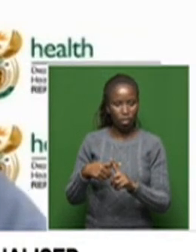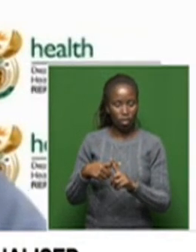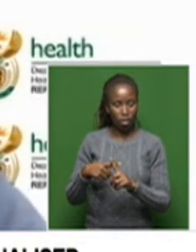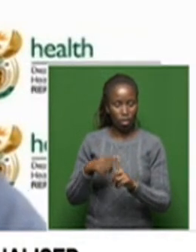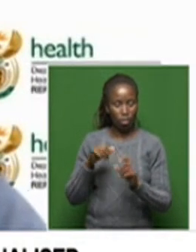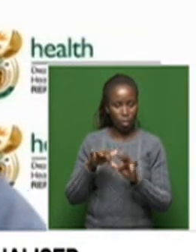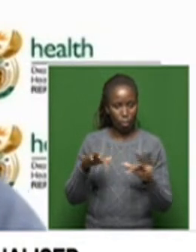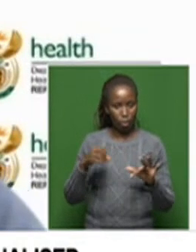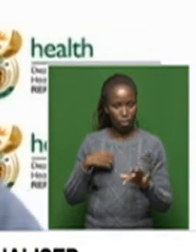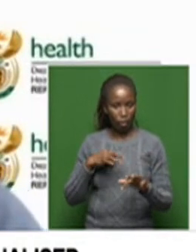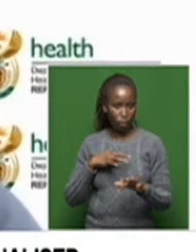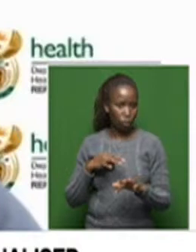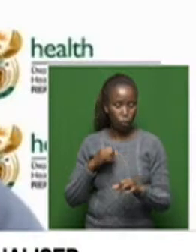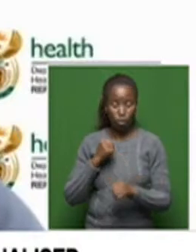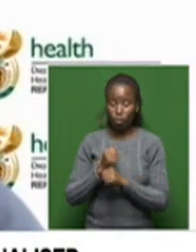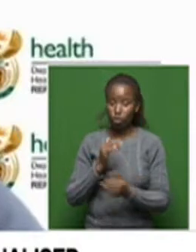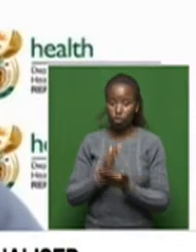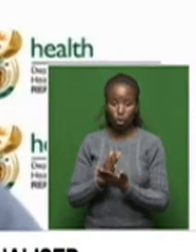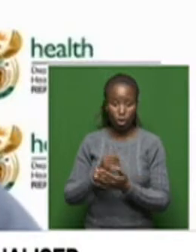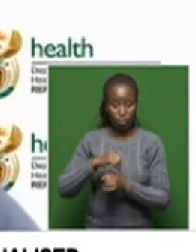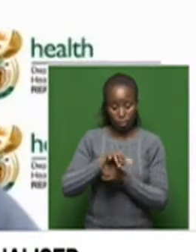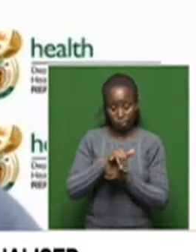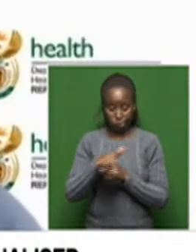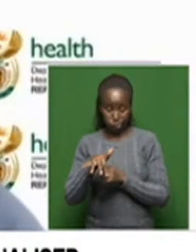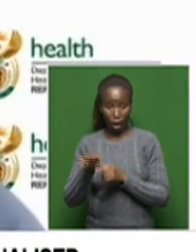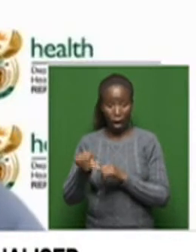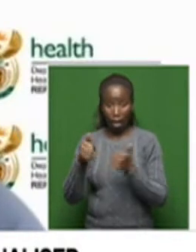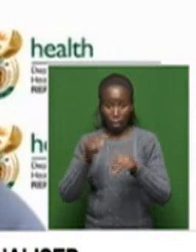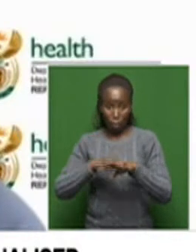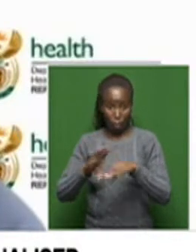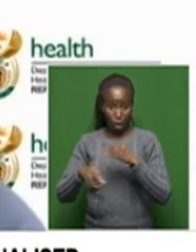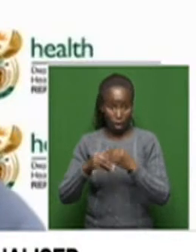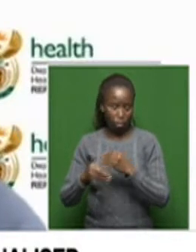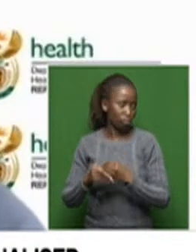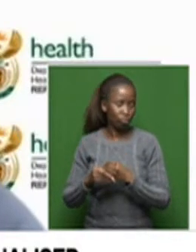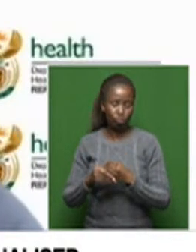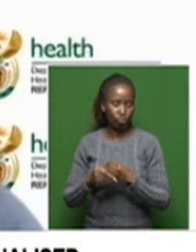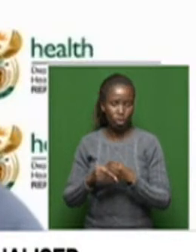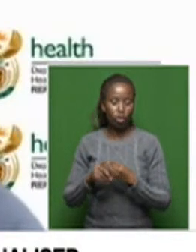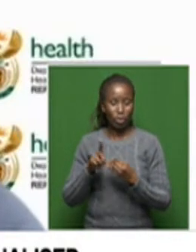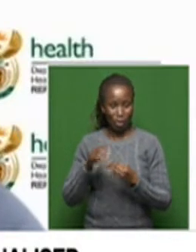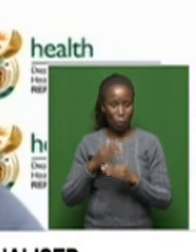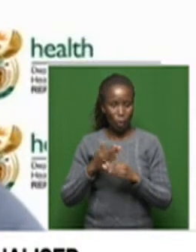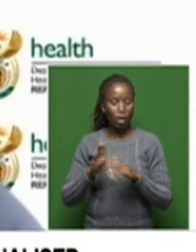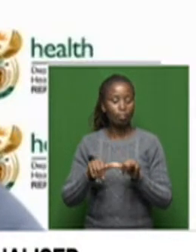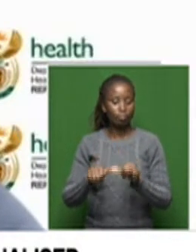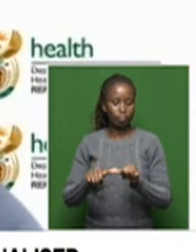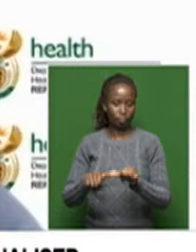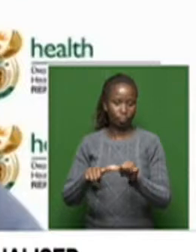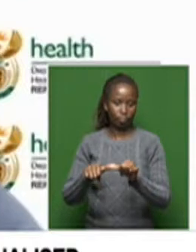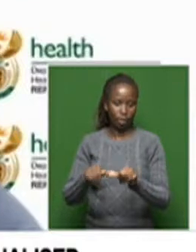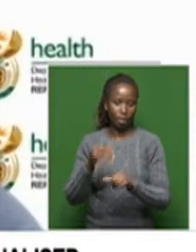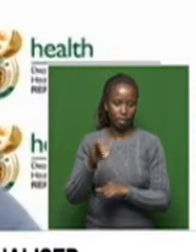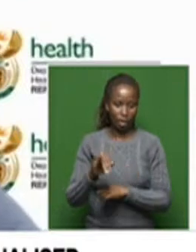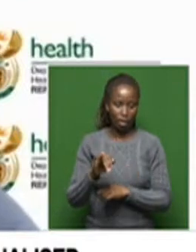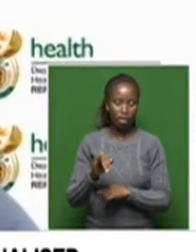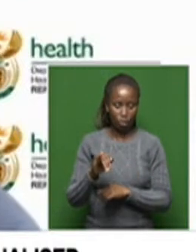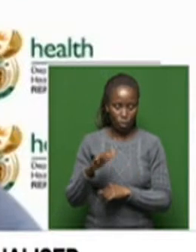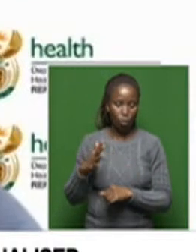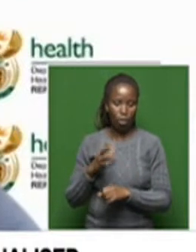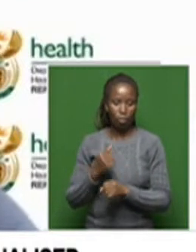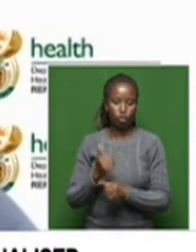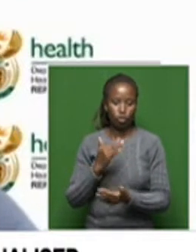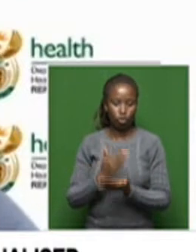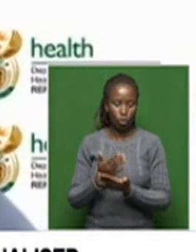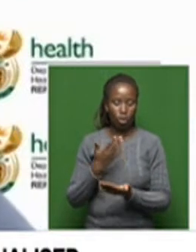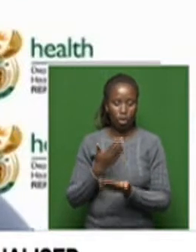we don't have another variant circulating that we are not aware of. So that work is ongoing to ensure that we are able to to pick up if